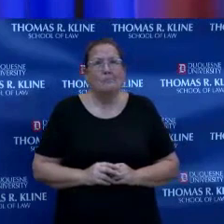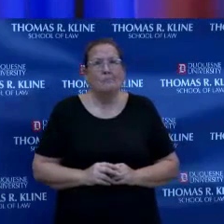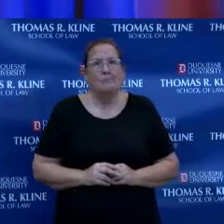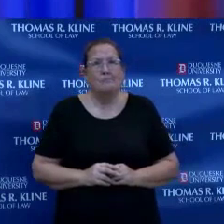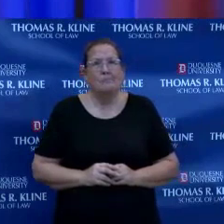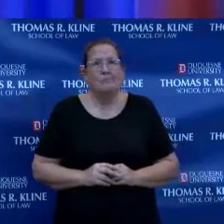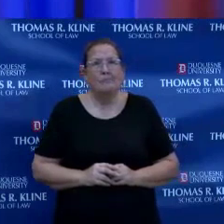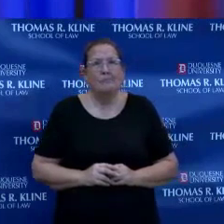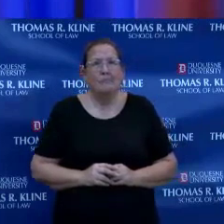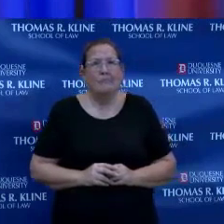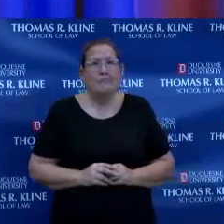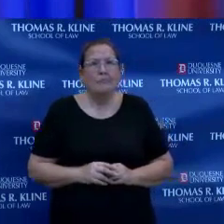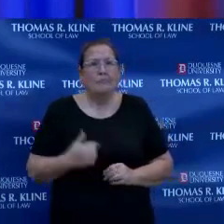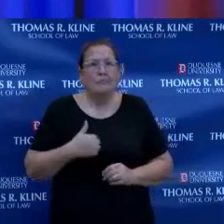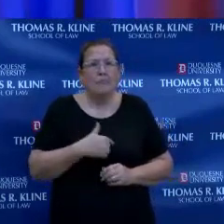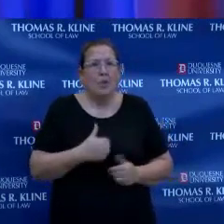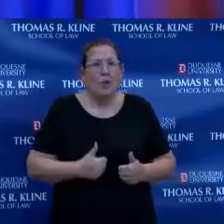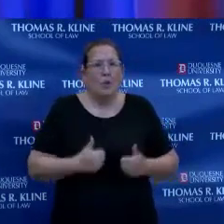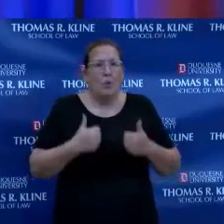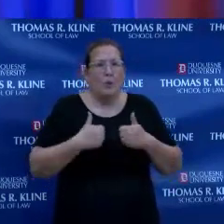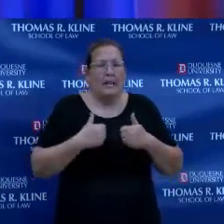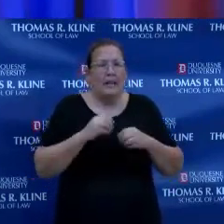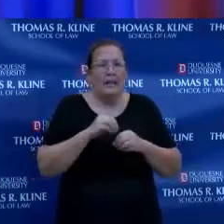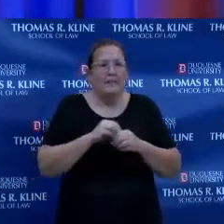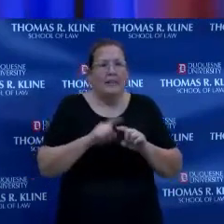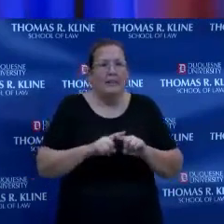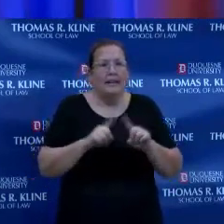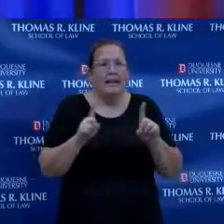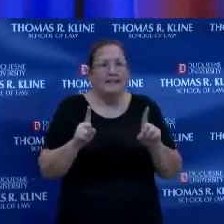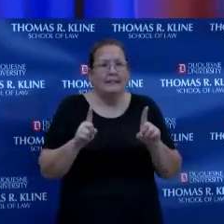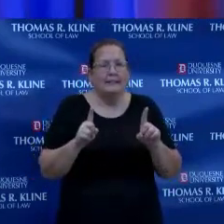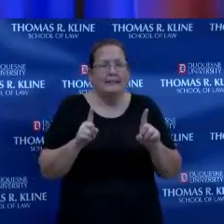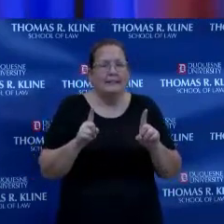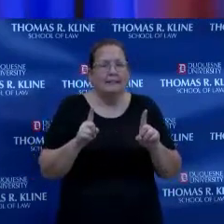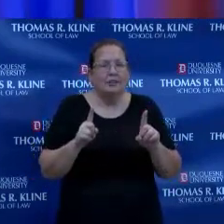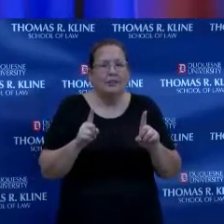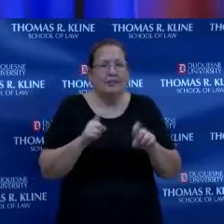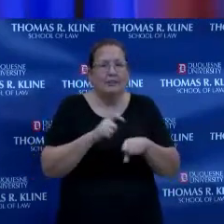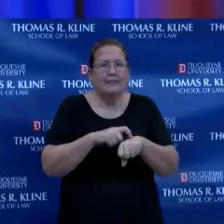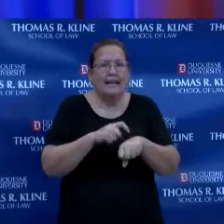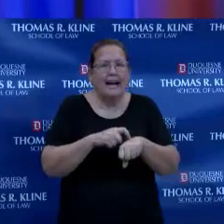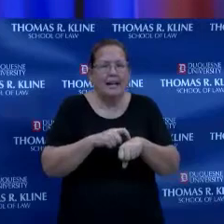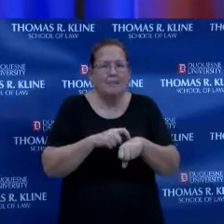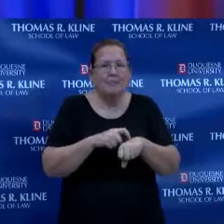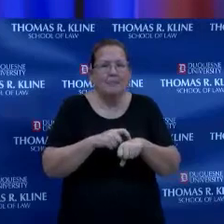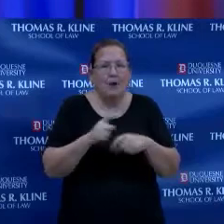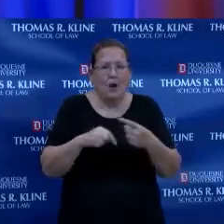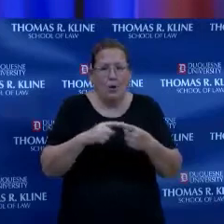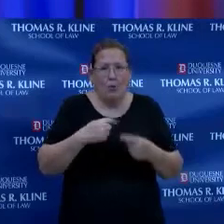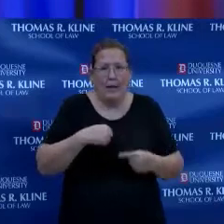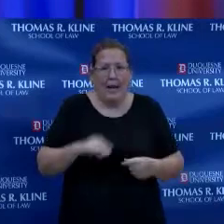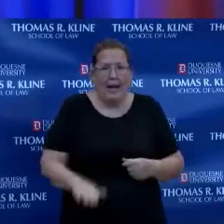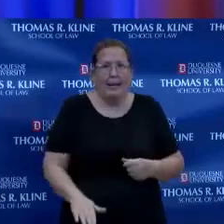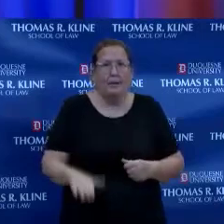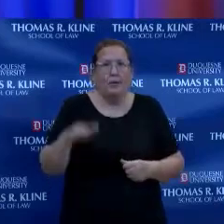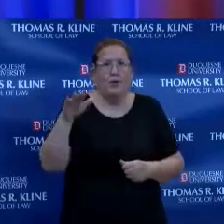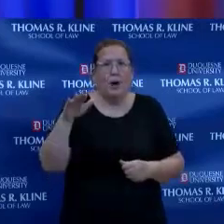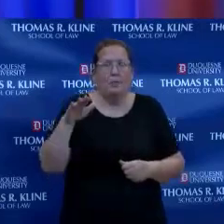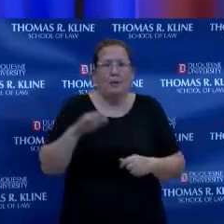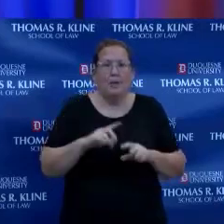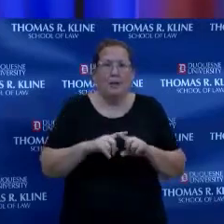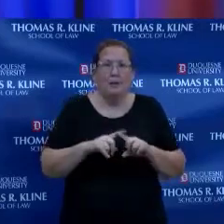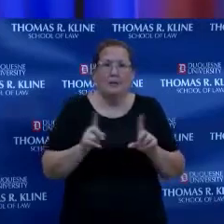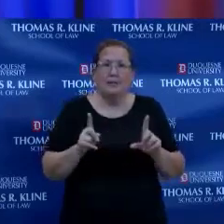We live in a different age, certainly, than I grew up, a different age than I